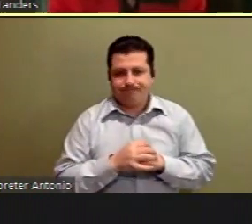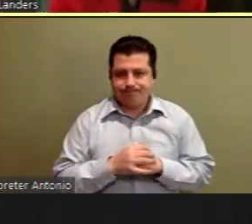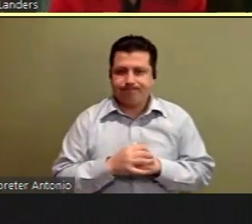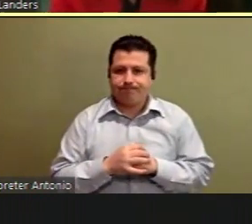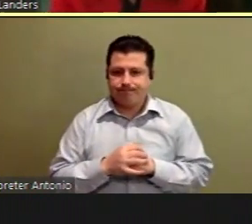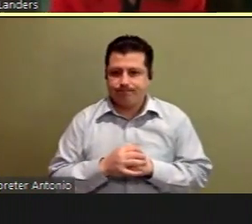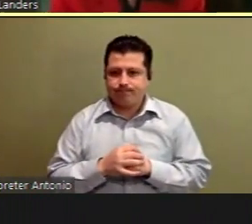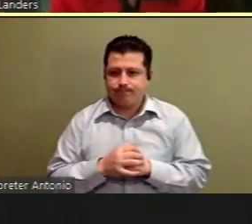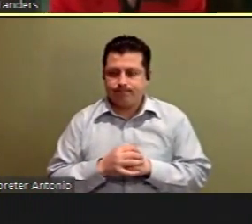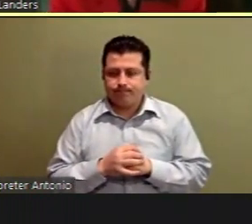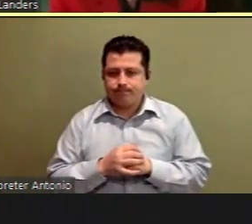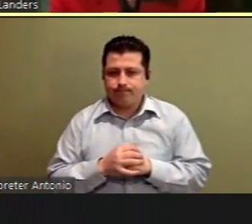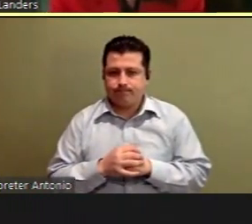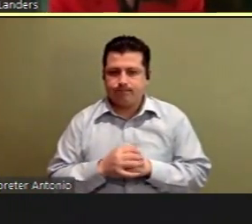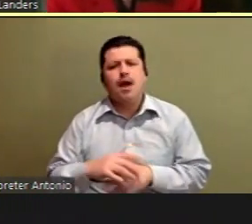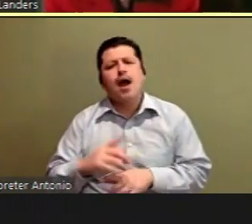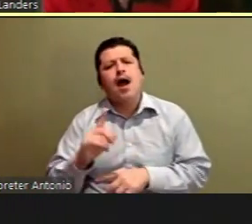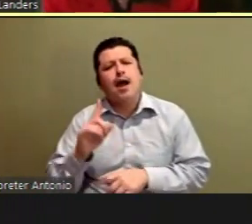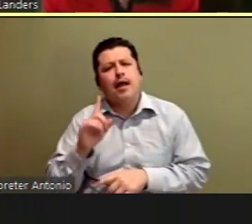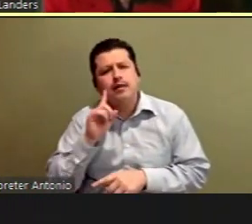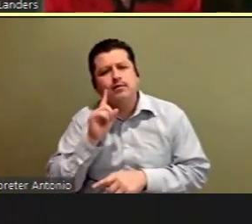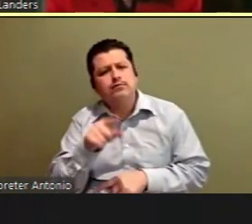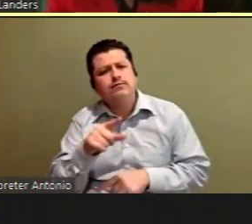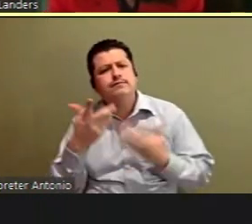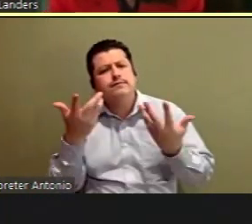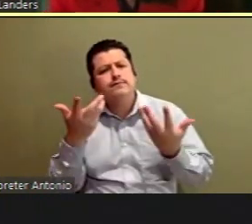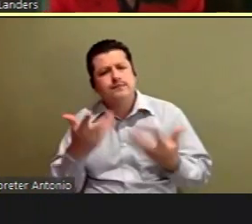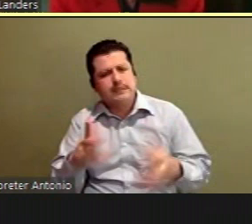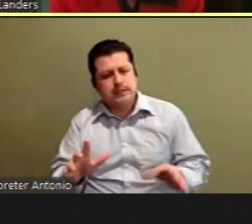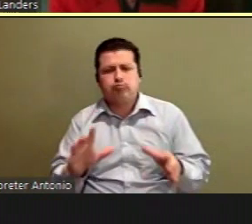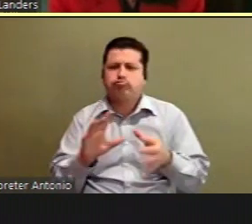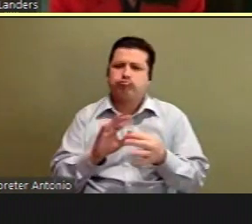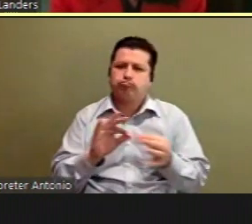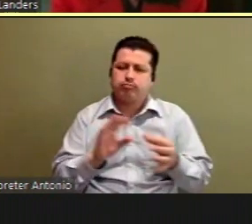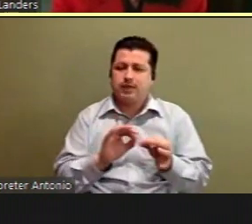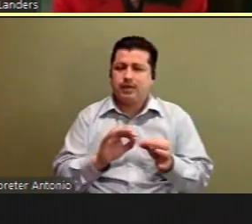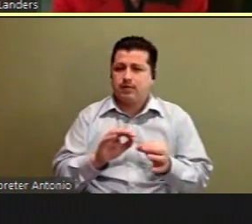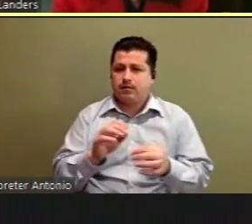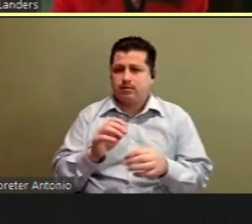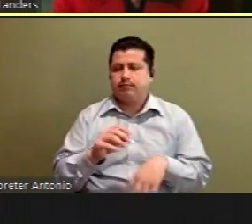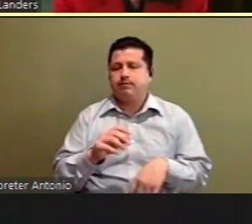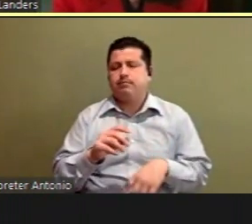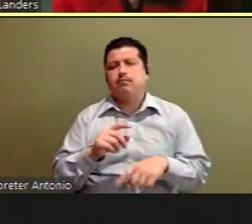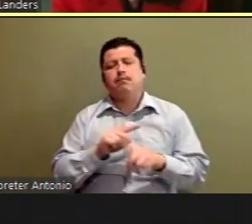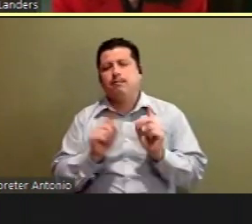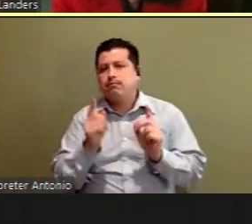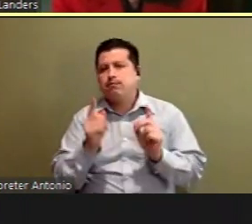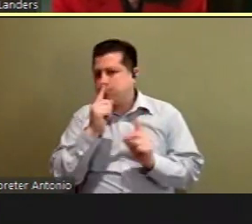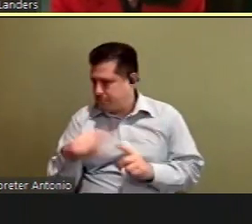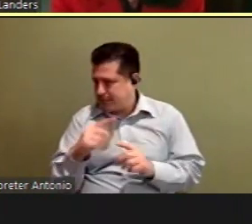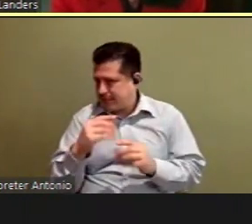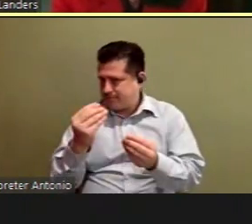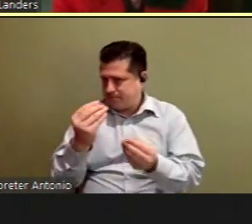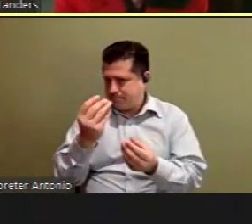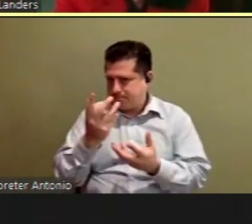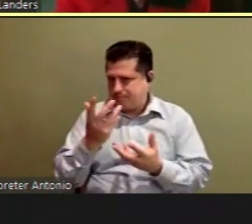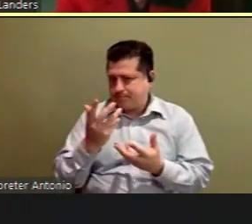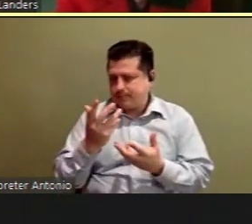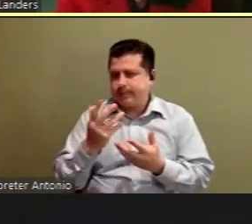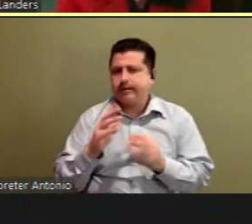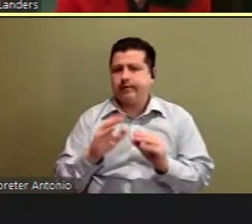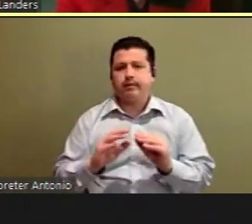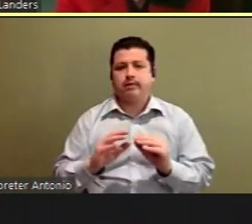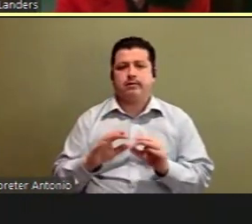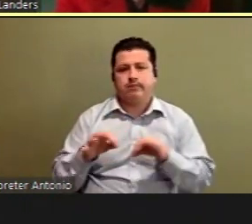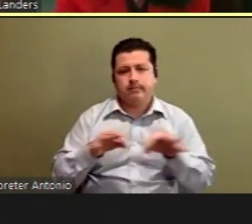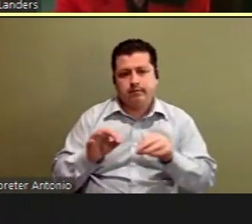I think you talked about this also during your presentation, but could you clarify about whether people might still be able